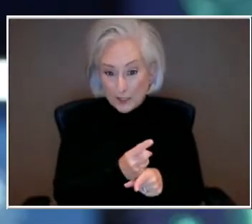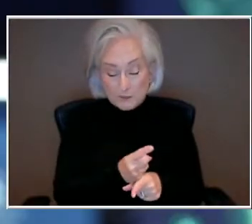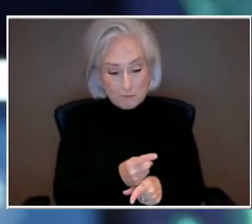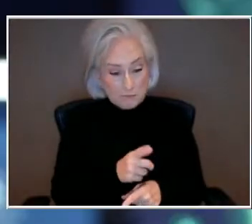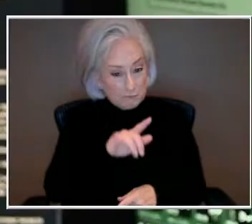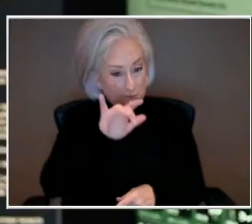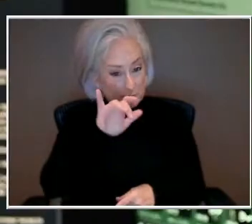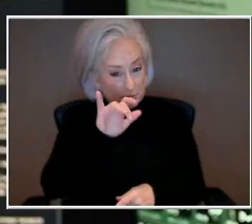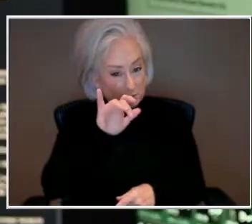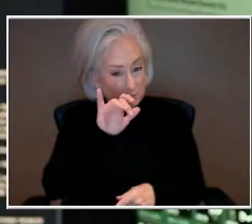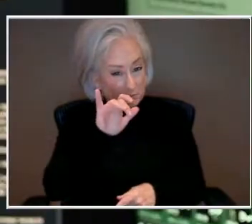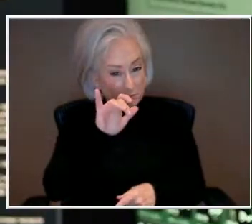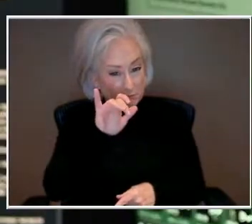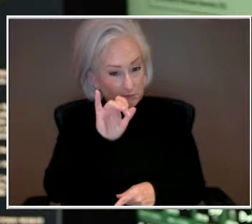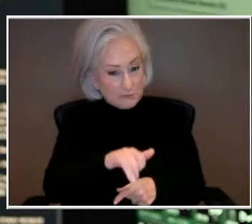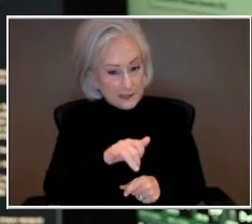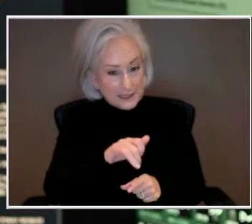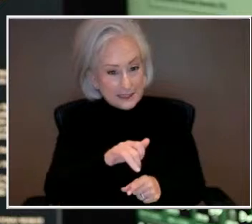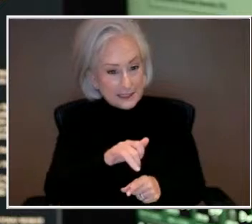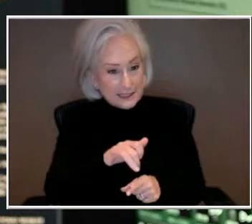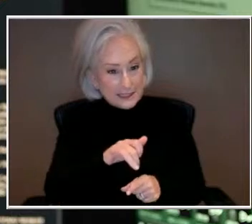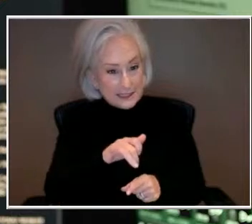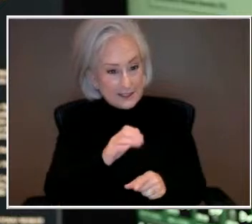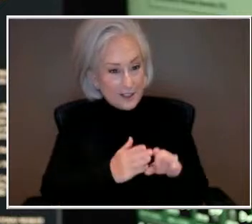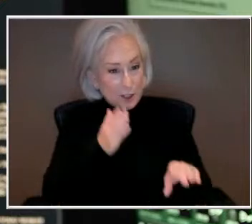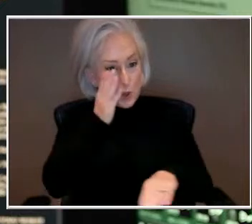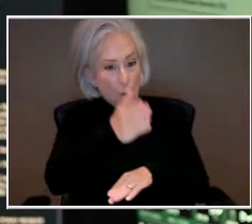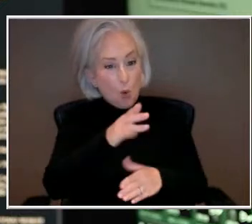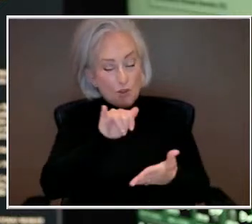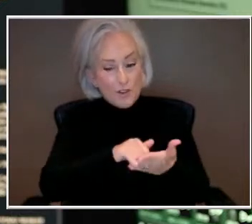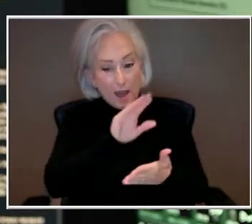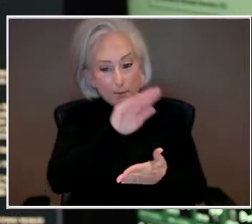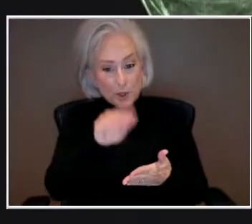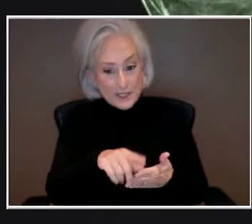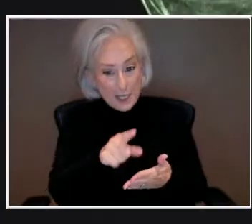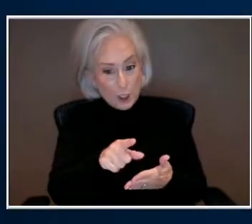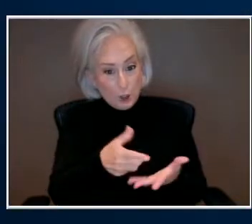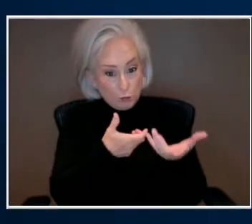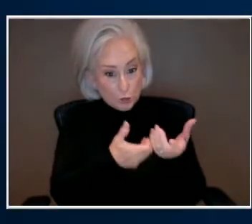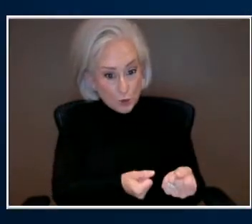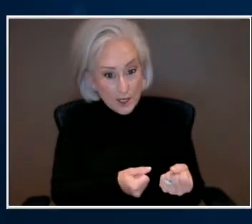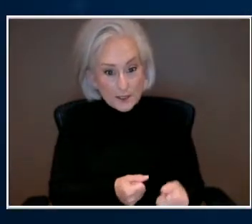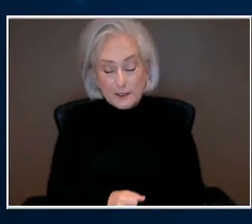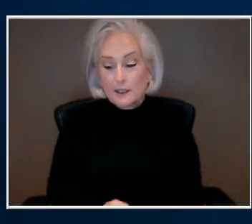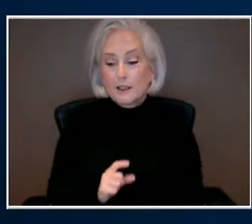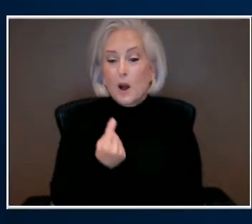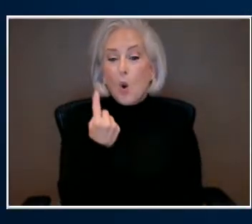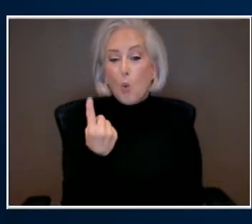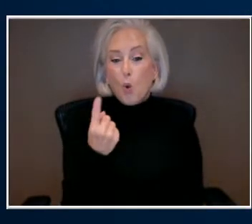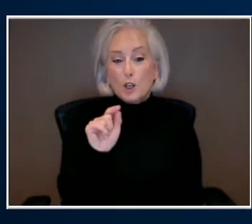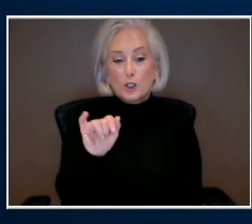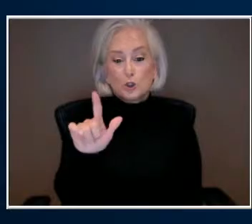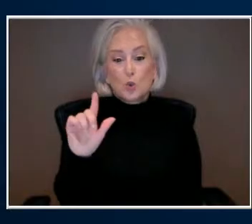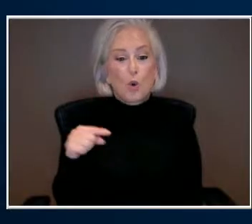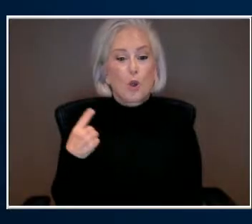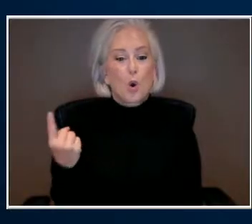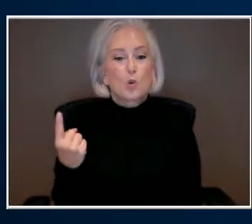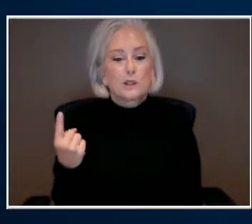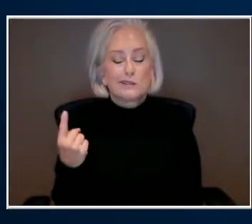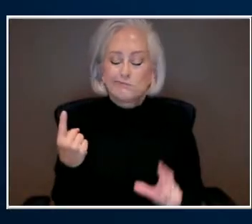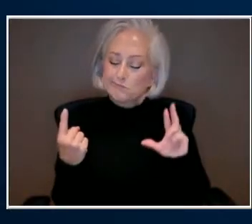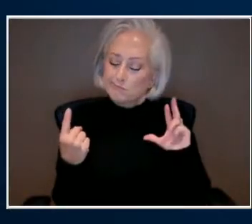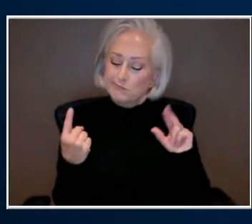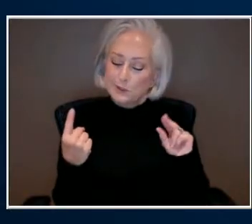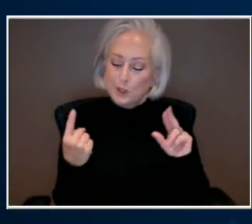threshold for you to make sure that you would trust it as a tool? As a standalone tool, no. And that was a question I wanted to ask